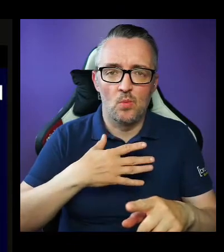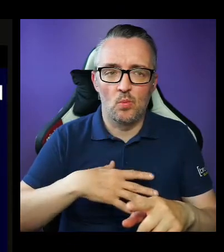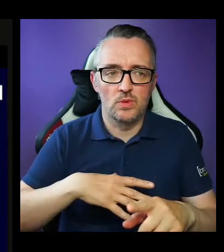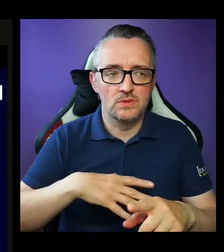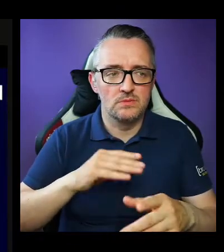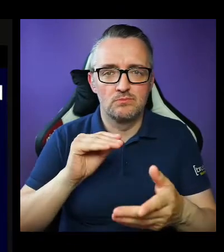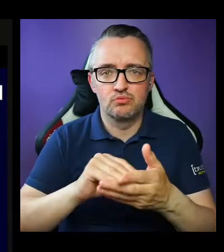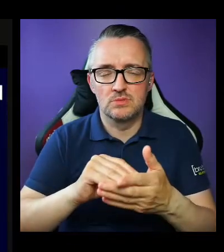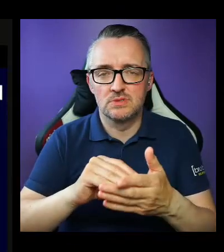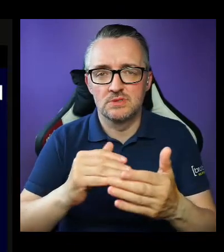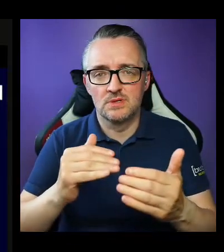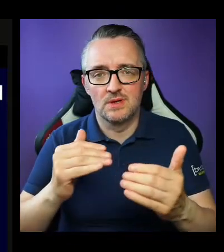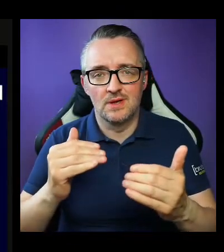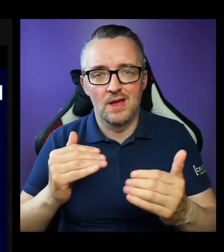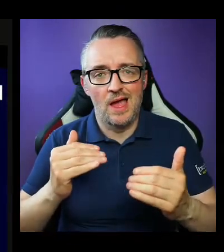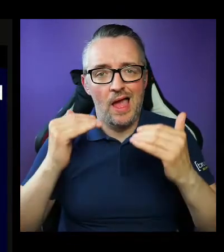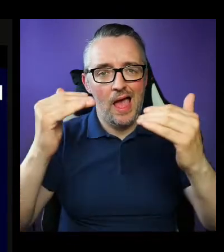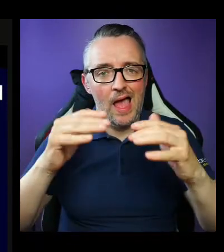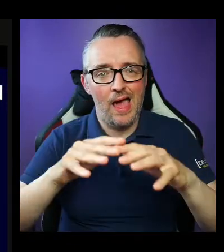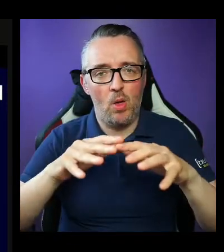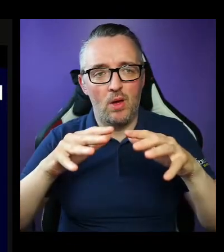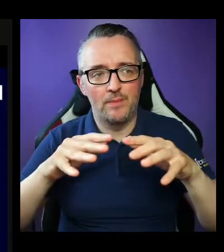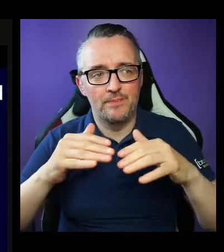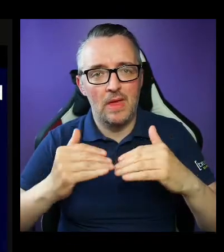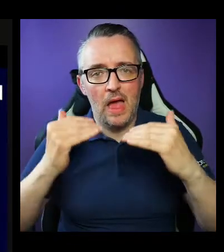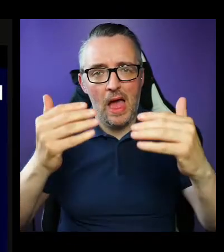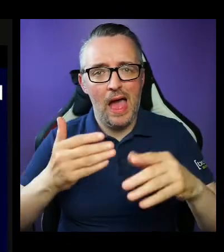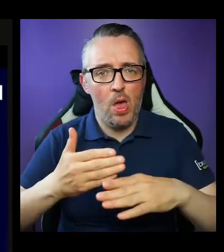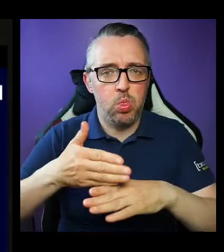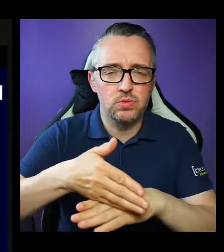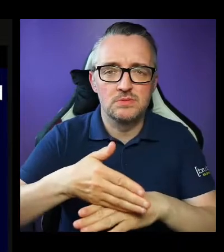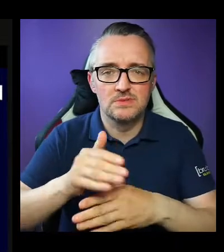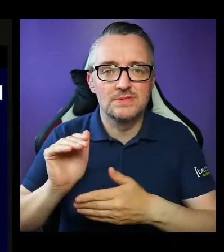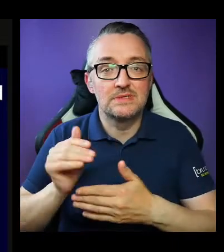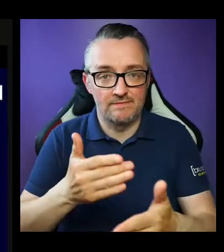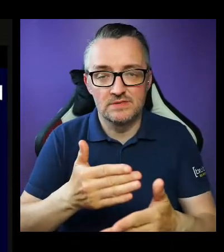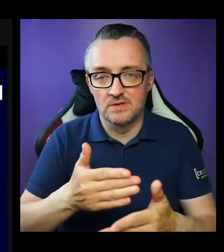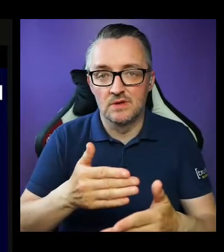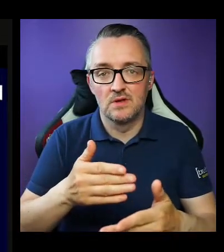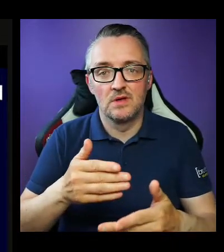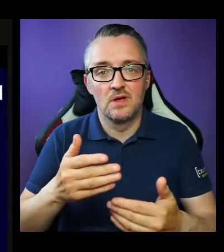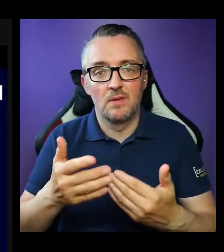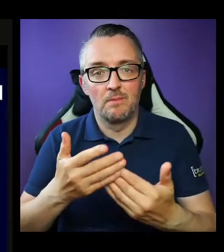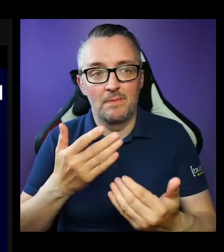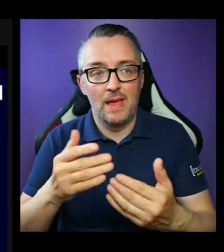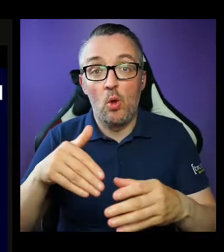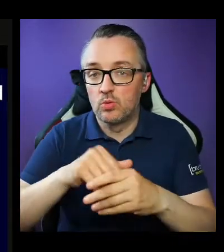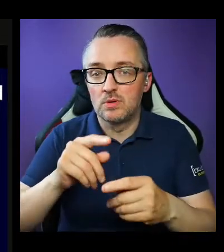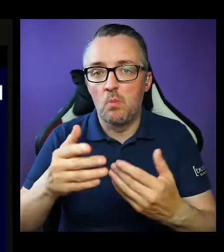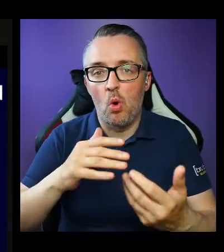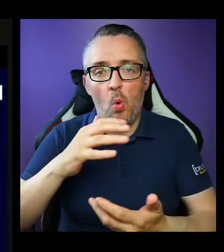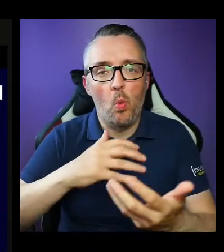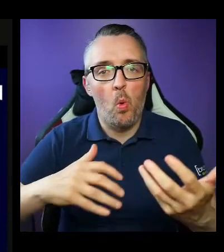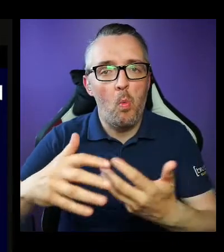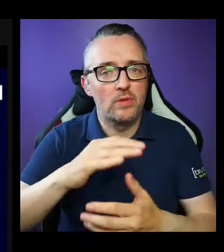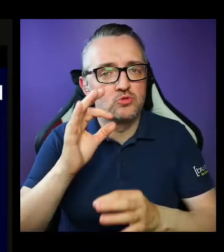high load services, and those also included some more complex queries, and we